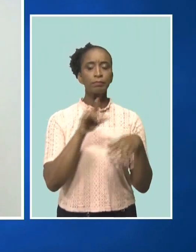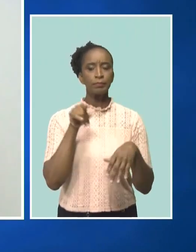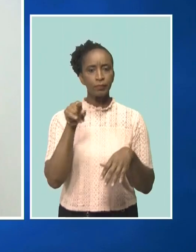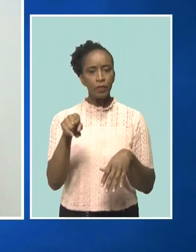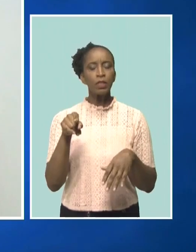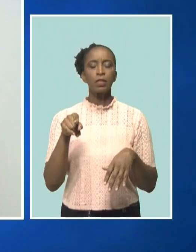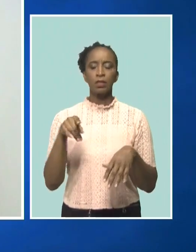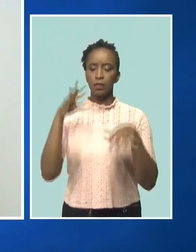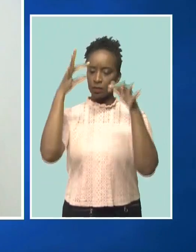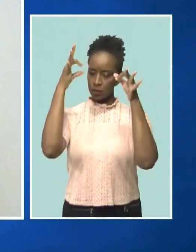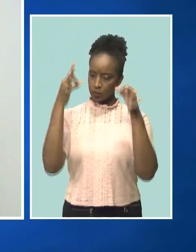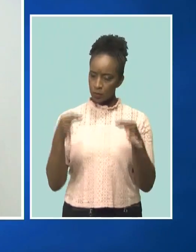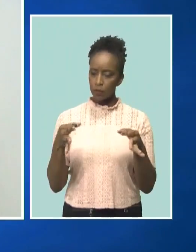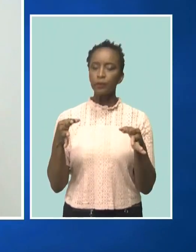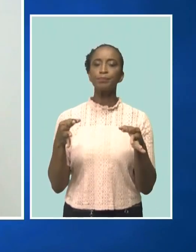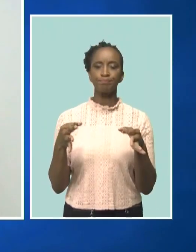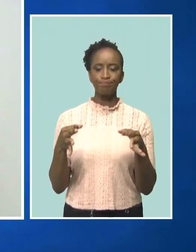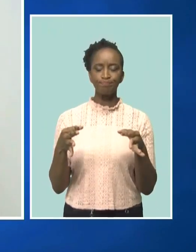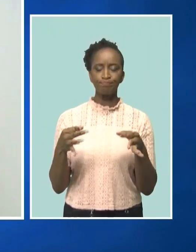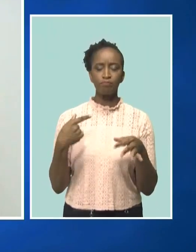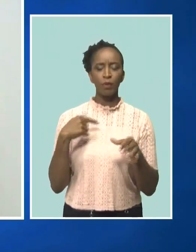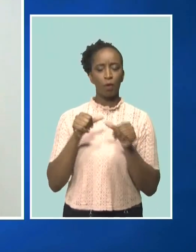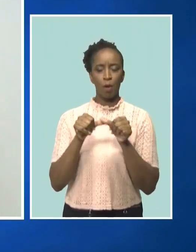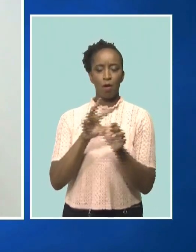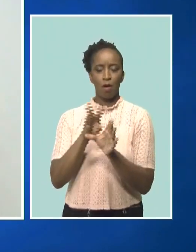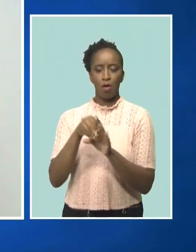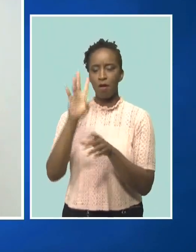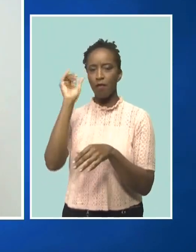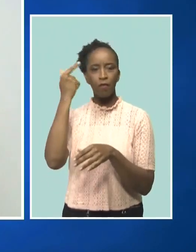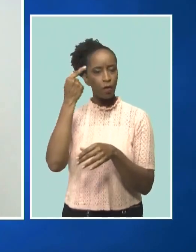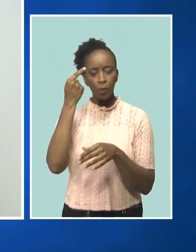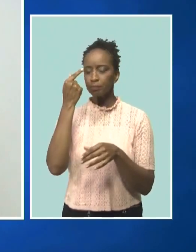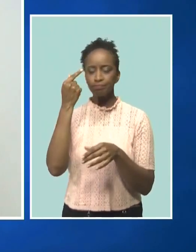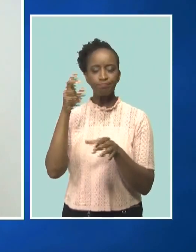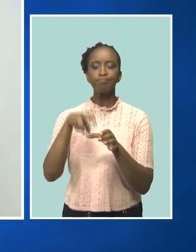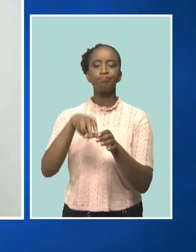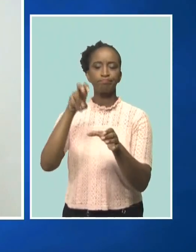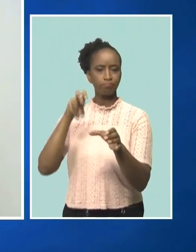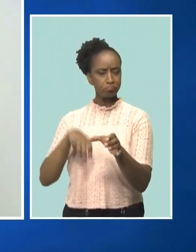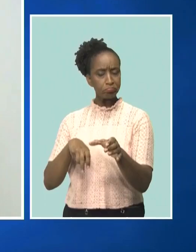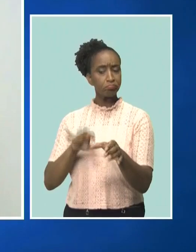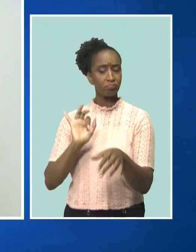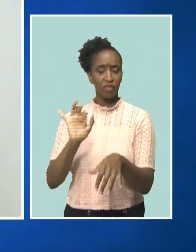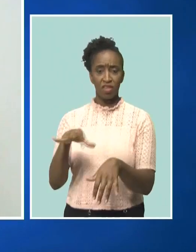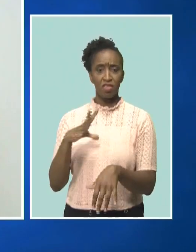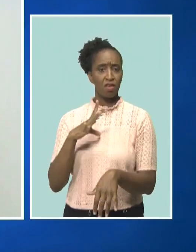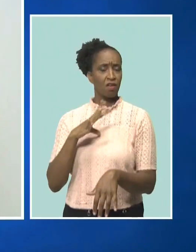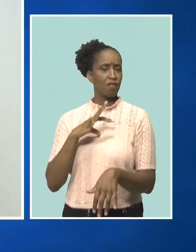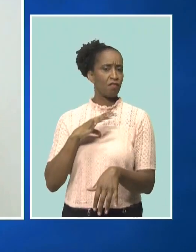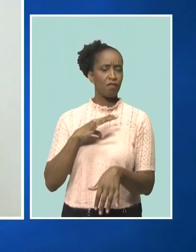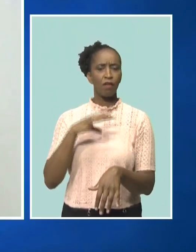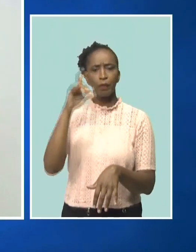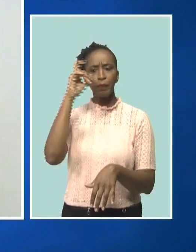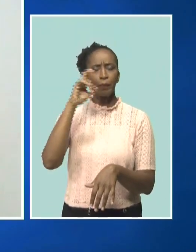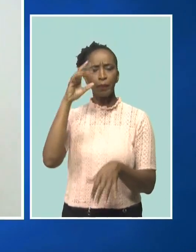mature decision politically to say, look, let me step back, and there will be a point in time in the future, I'm sure, when he will step forward again.